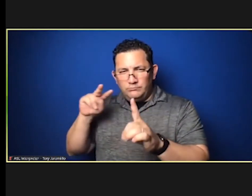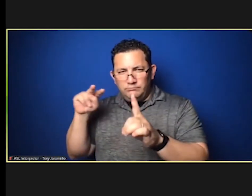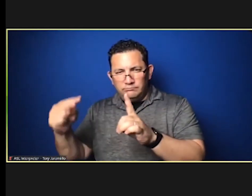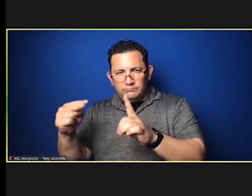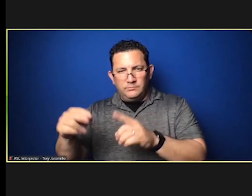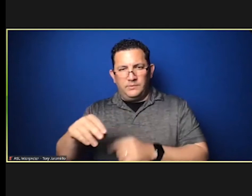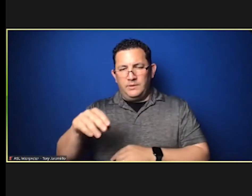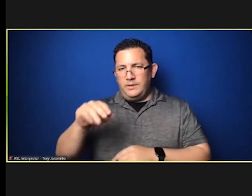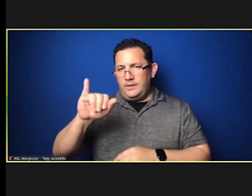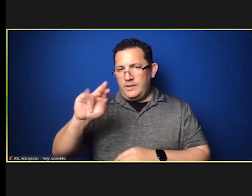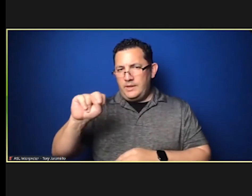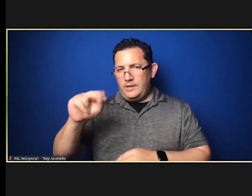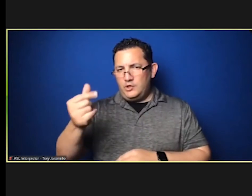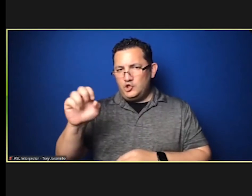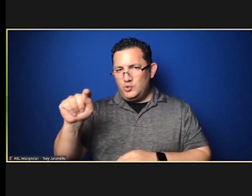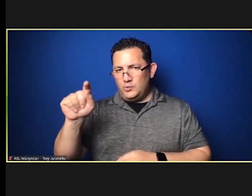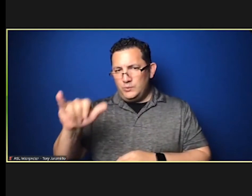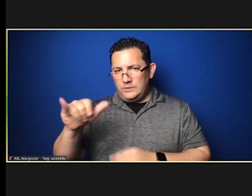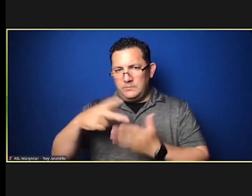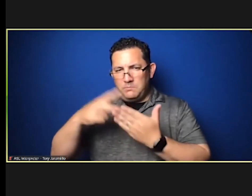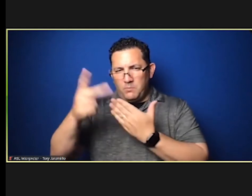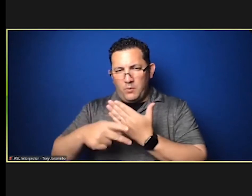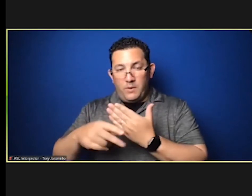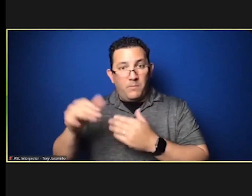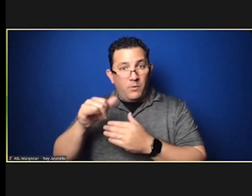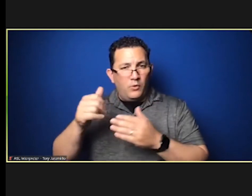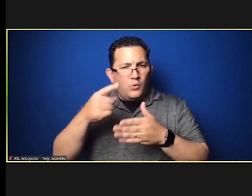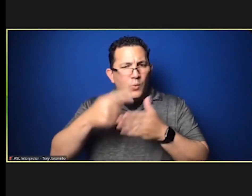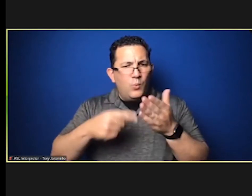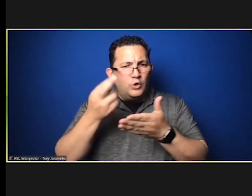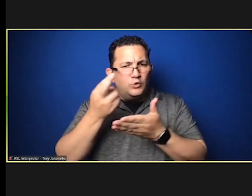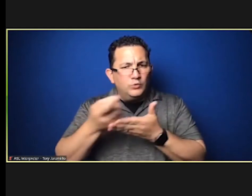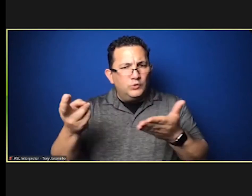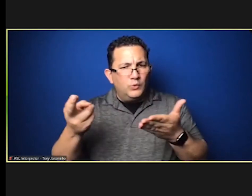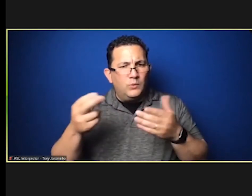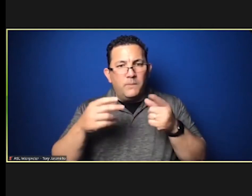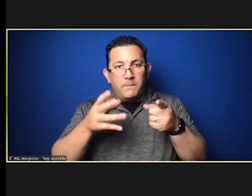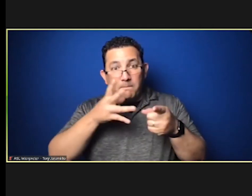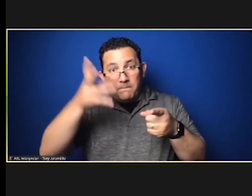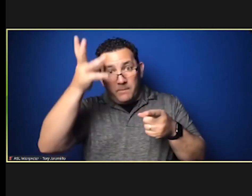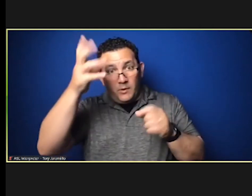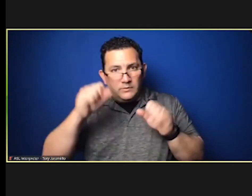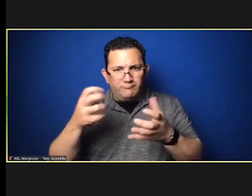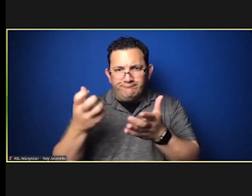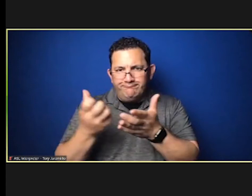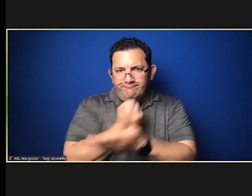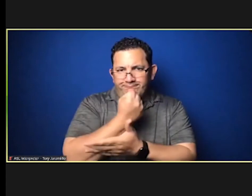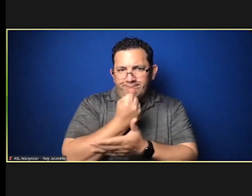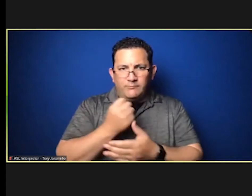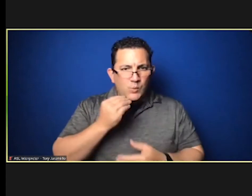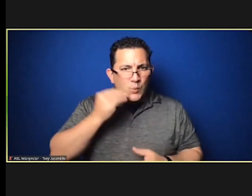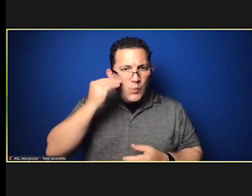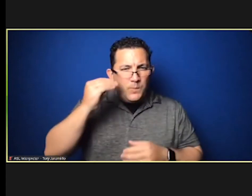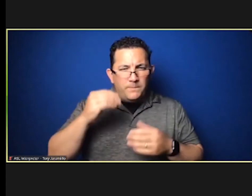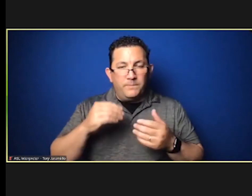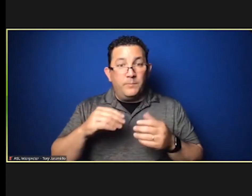can gain resources to help your child at home. And then it goes into how actual and overall grades